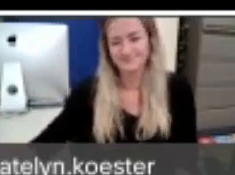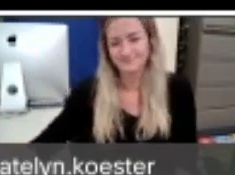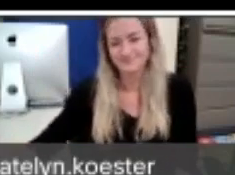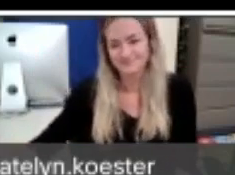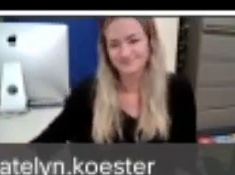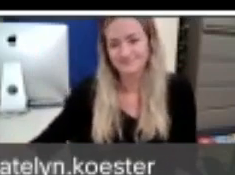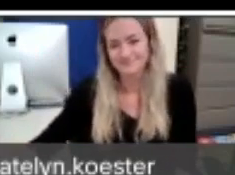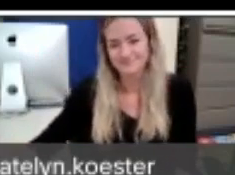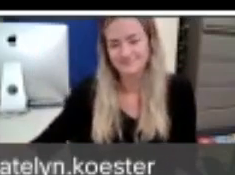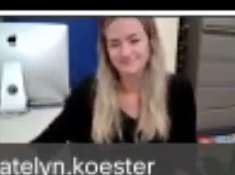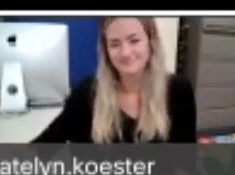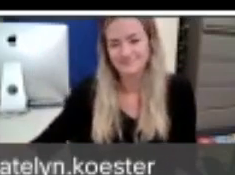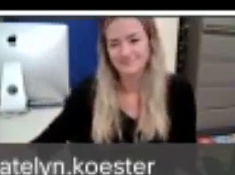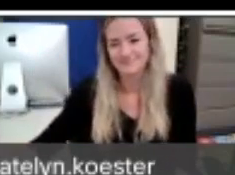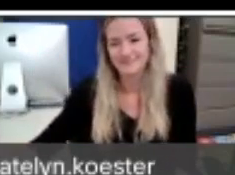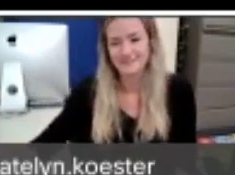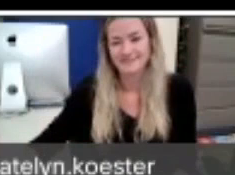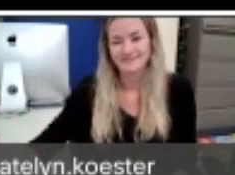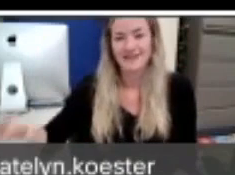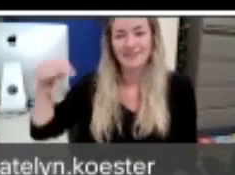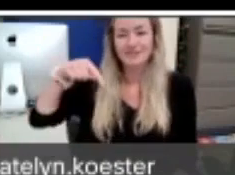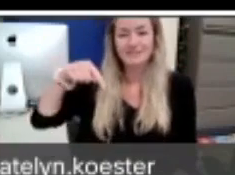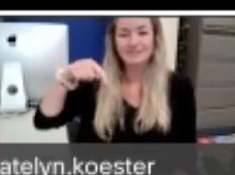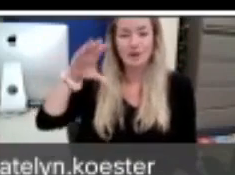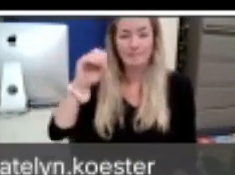And, you know, we just have Deaf Access Services.